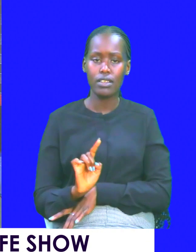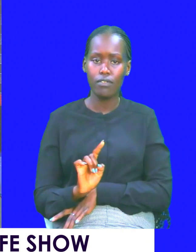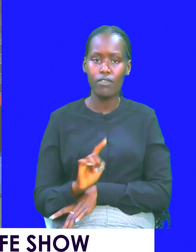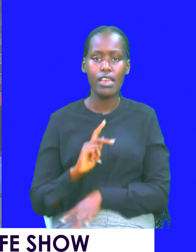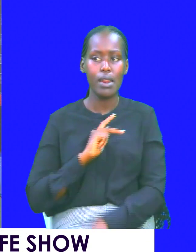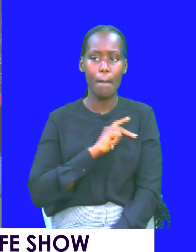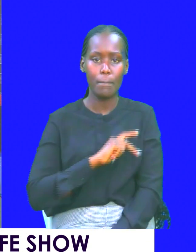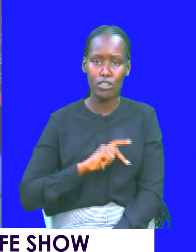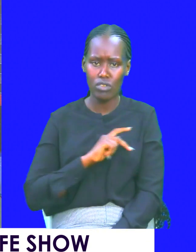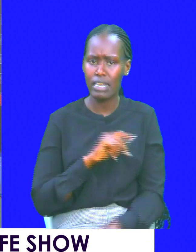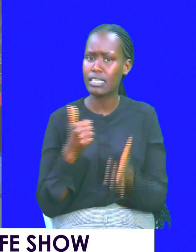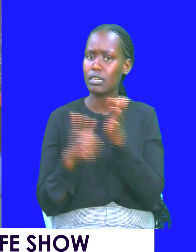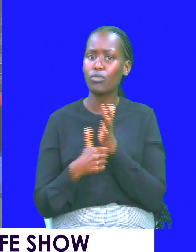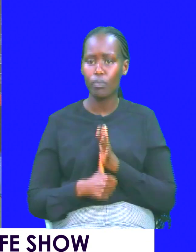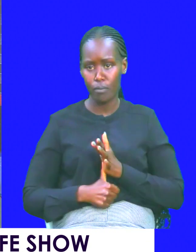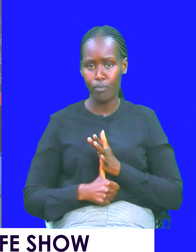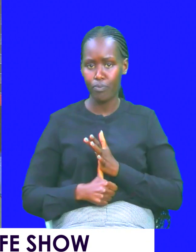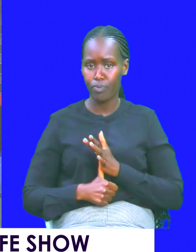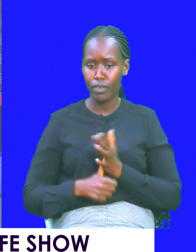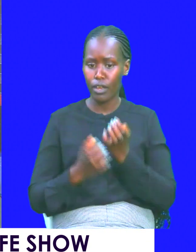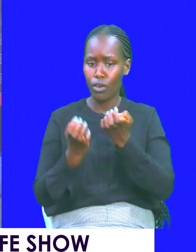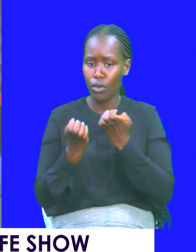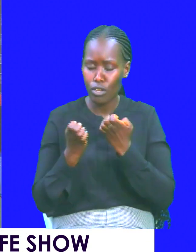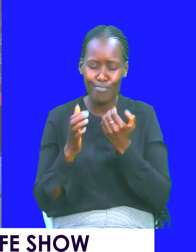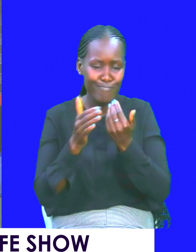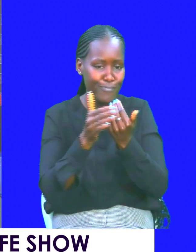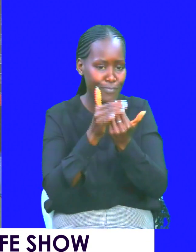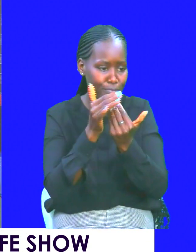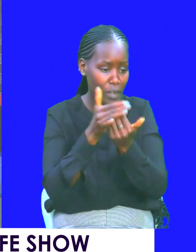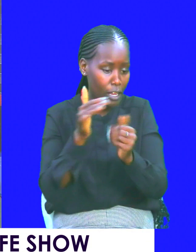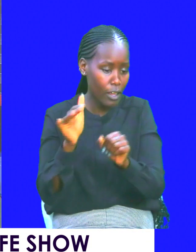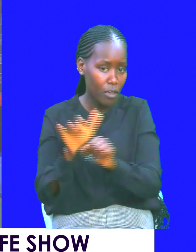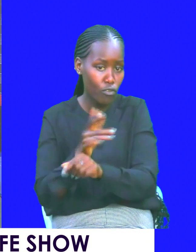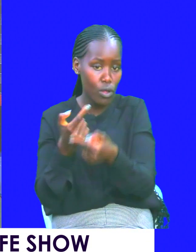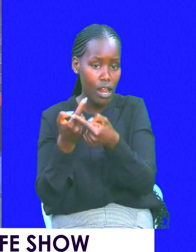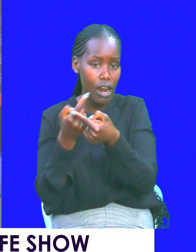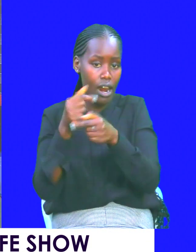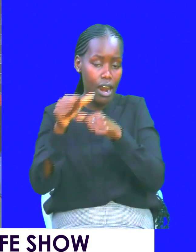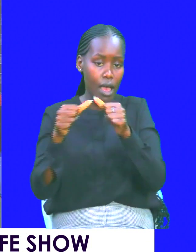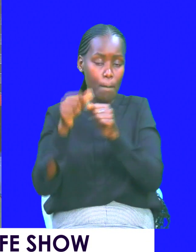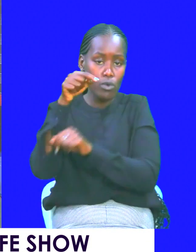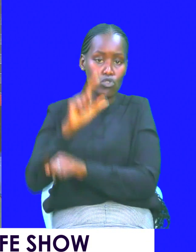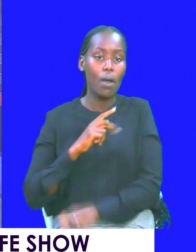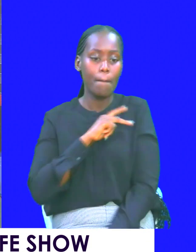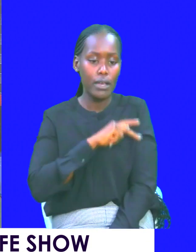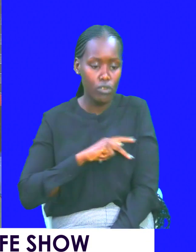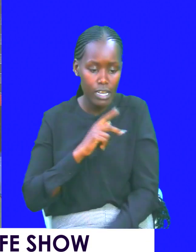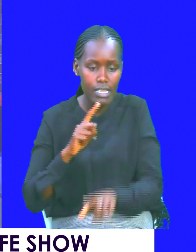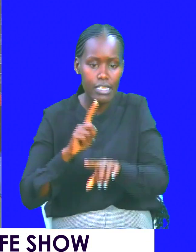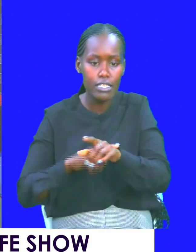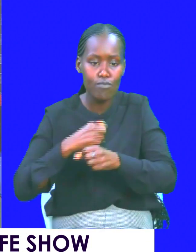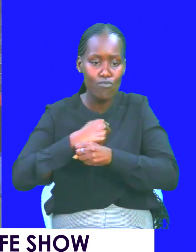crisis. You see, you need to be careful about your personality as you're forming an